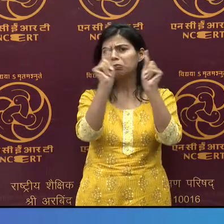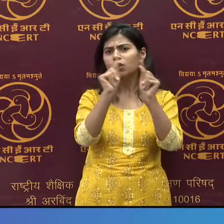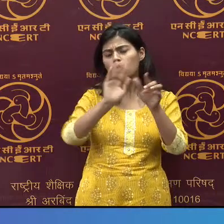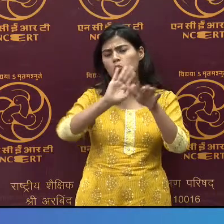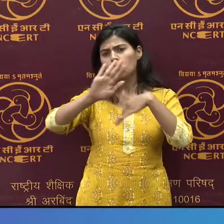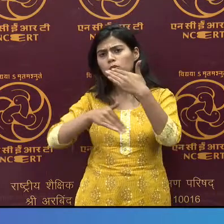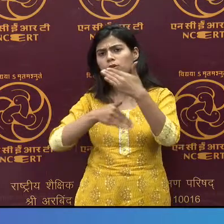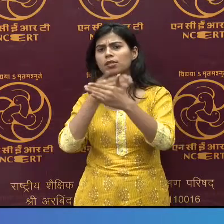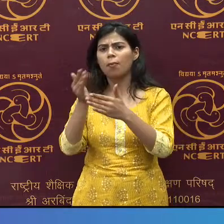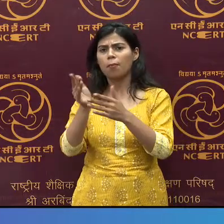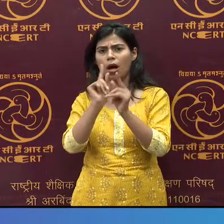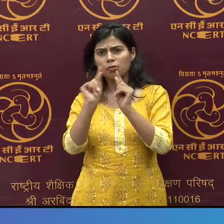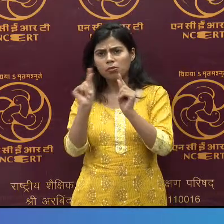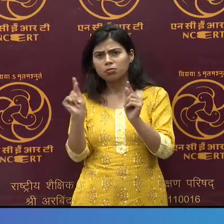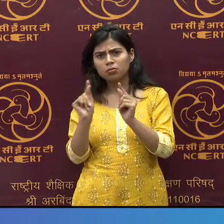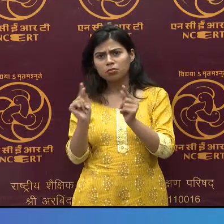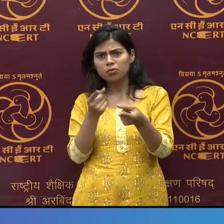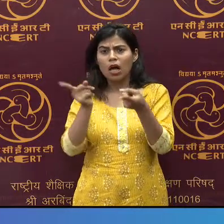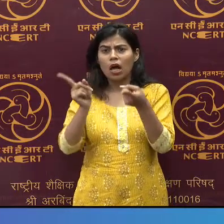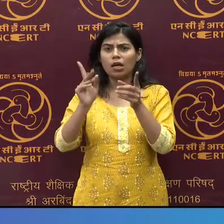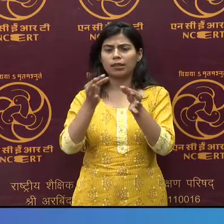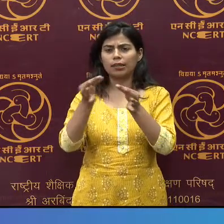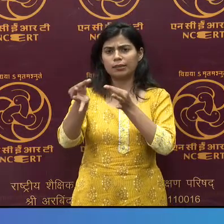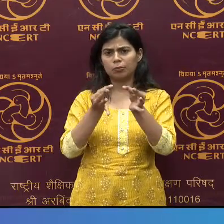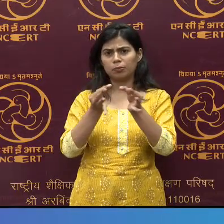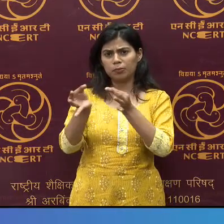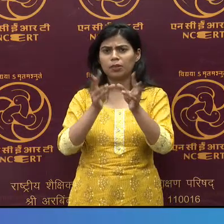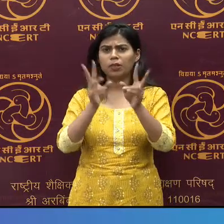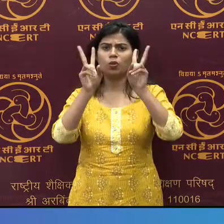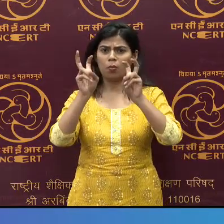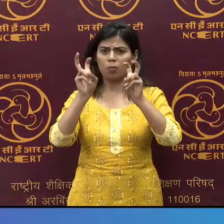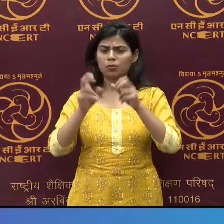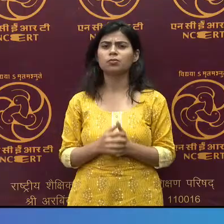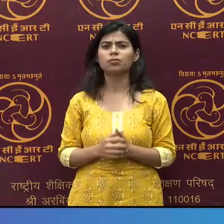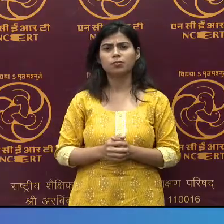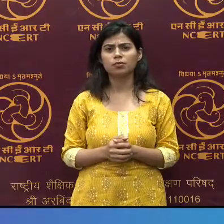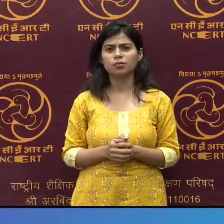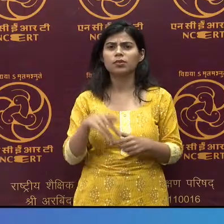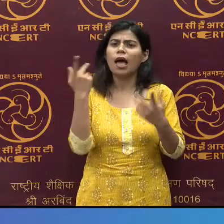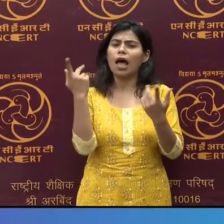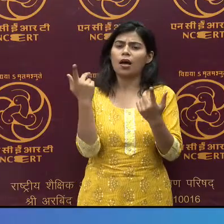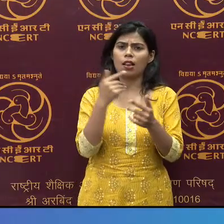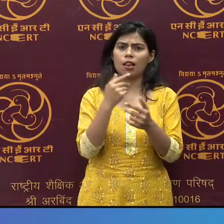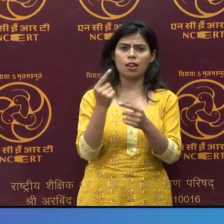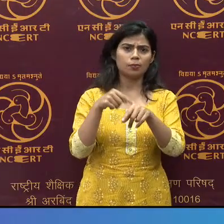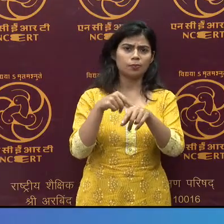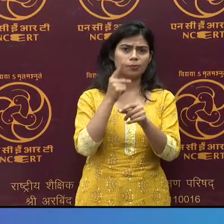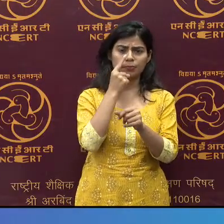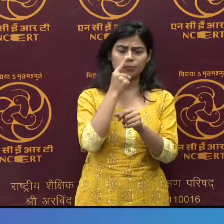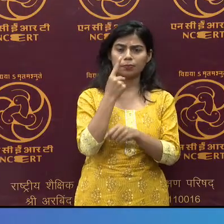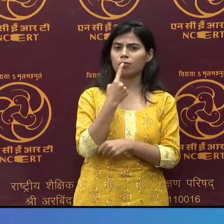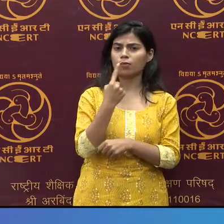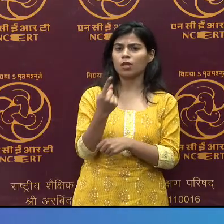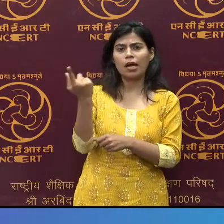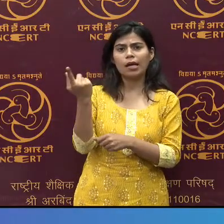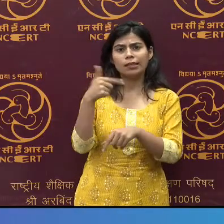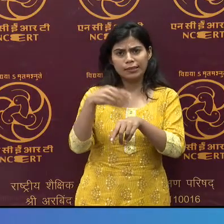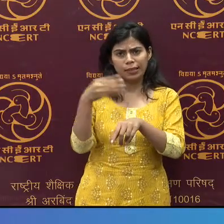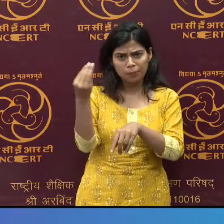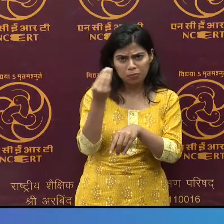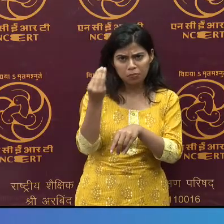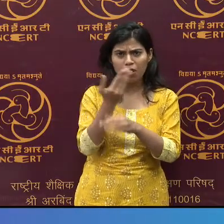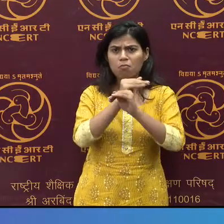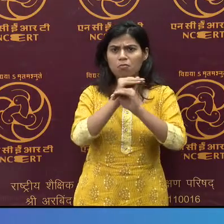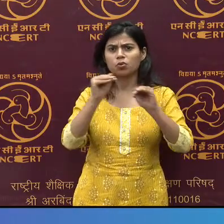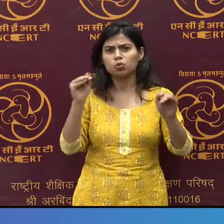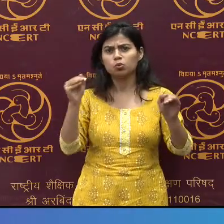any instances like that? Sometimes what happens is, because the student knows a lot and they do have a command over